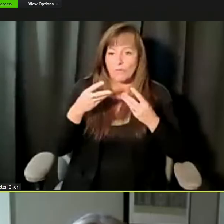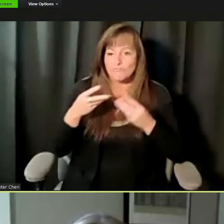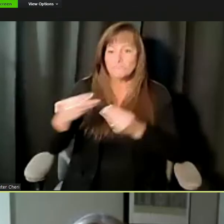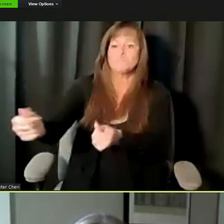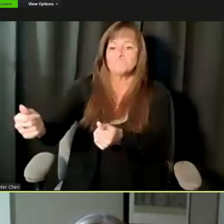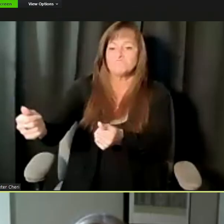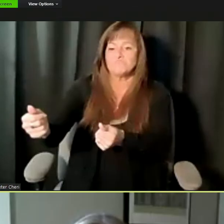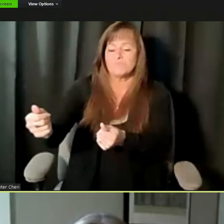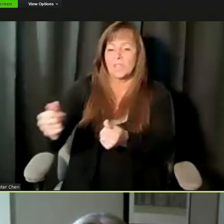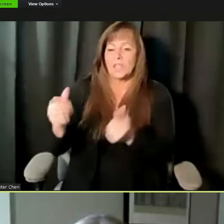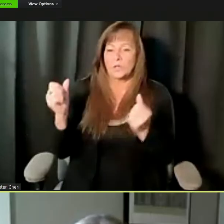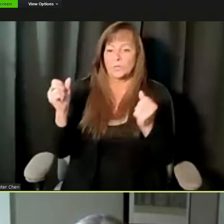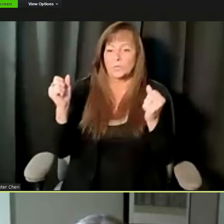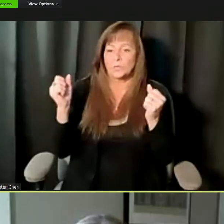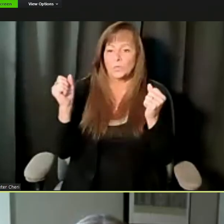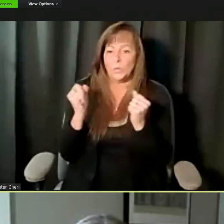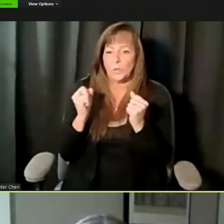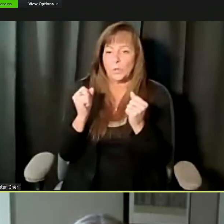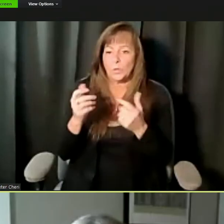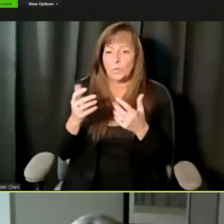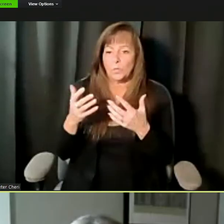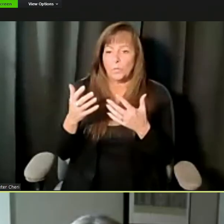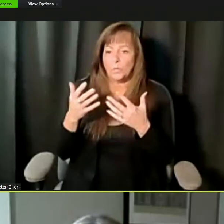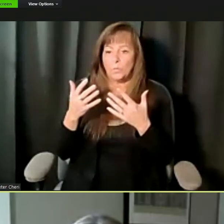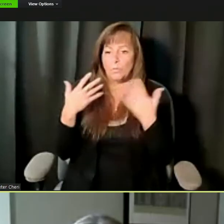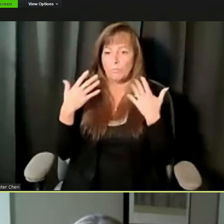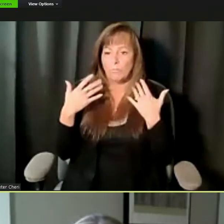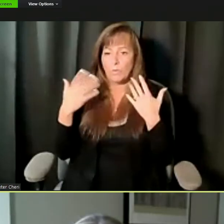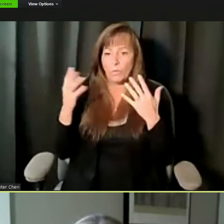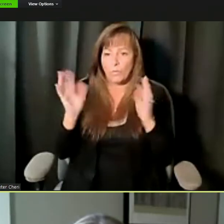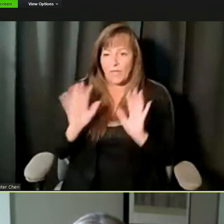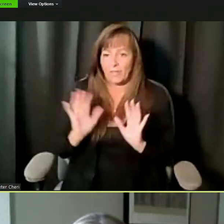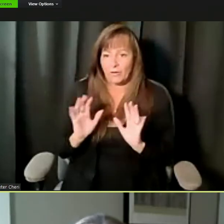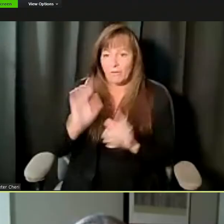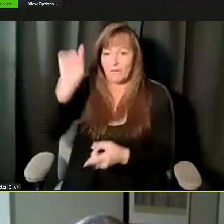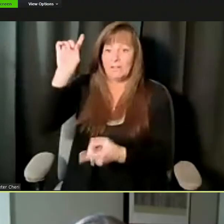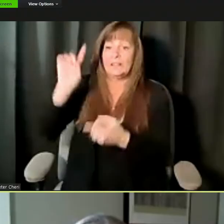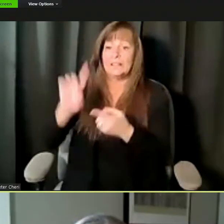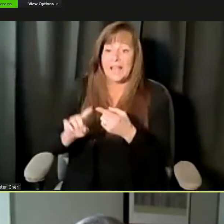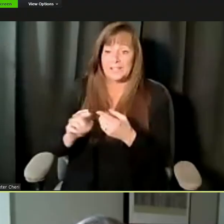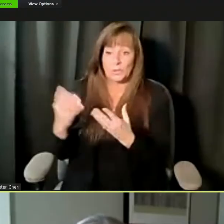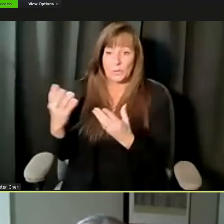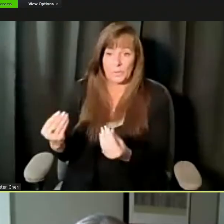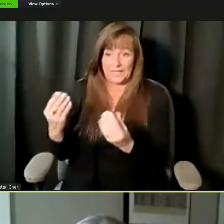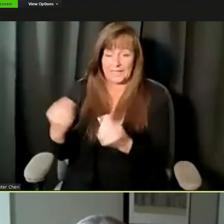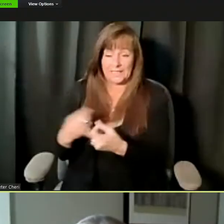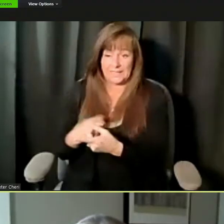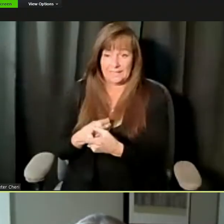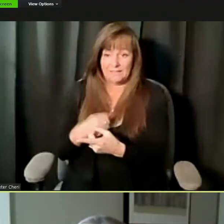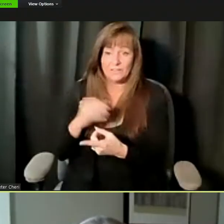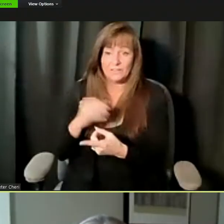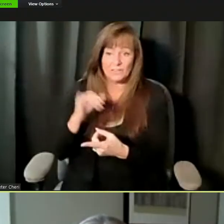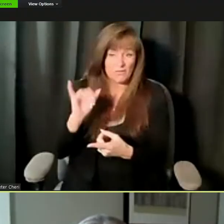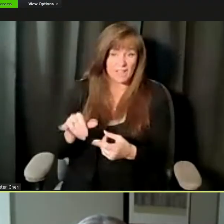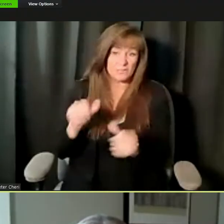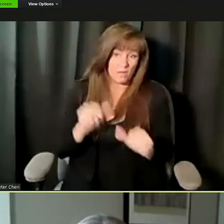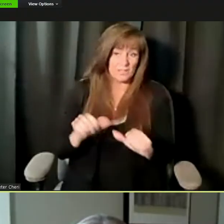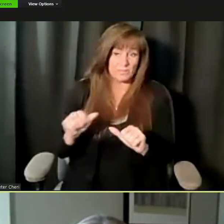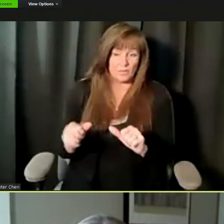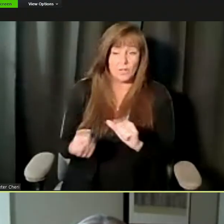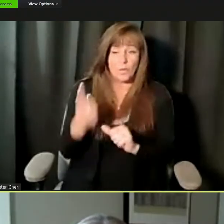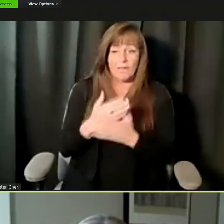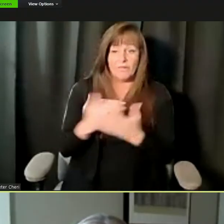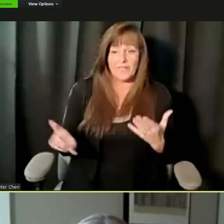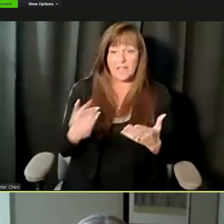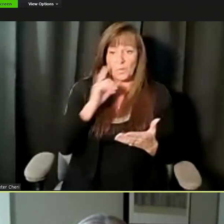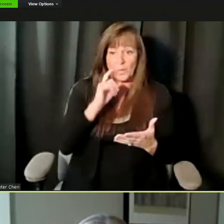weather, in when there's less humidity. So certainly that is all possible. One of the things that we did note in